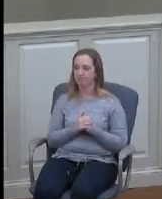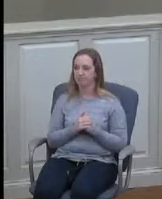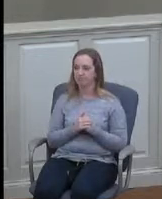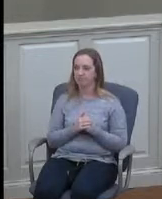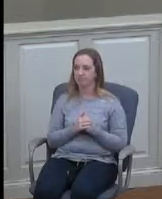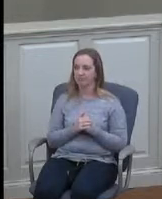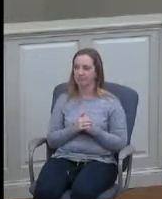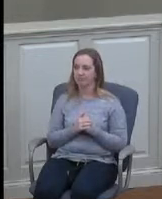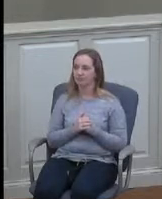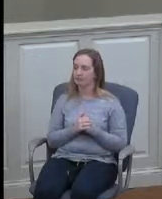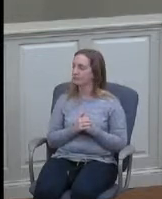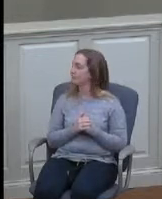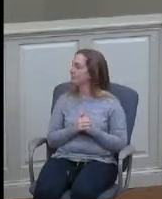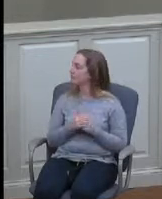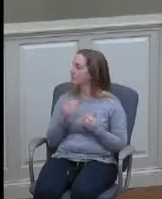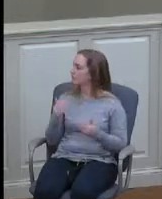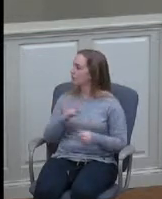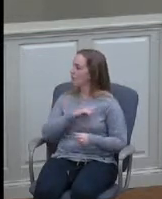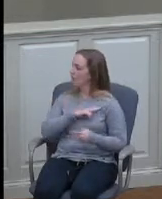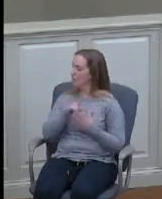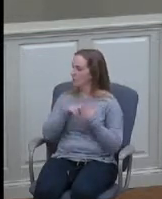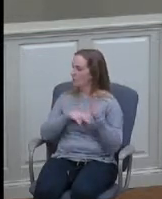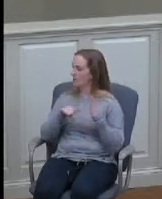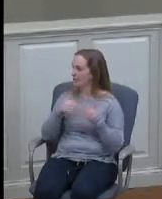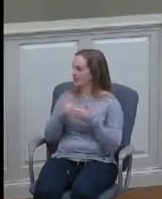Go ahead, Jenny, it's right by you.